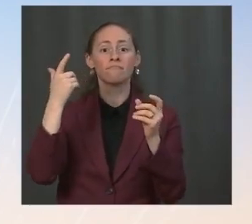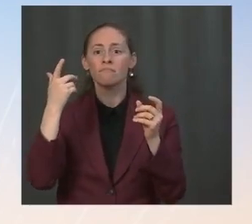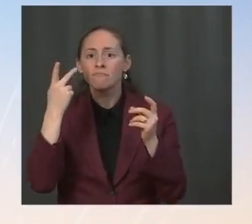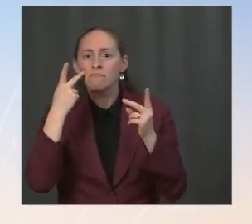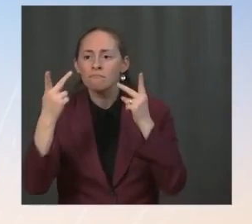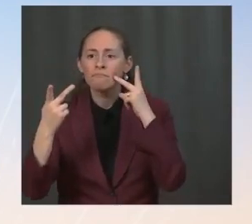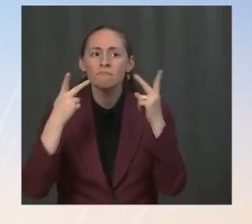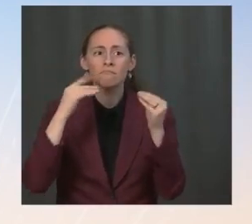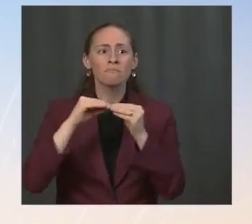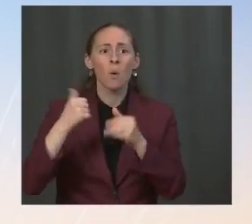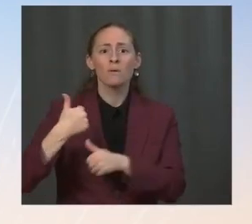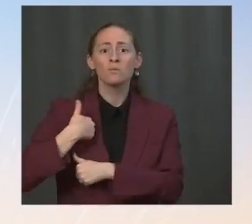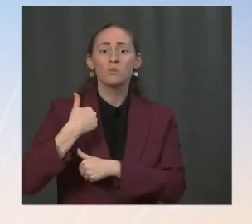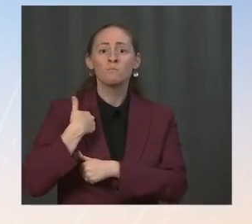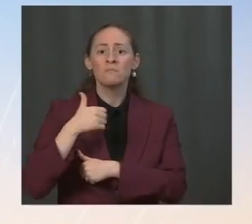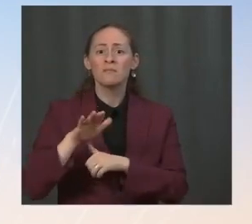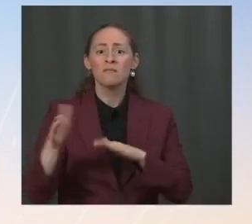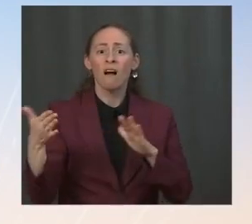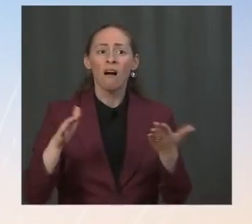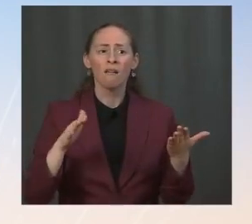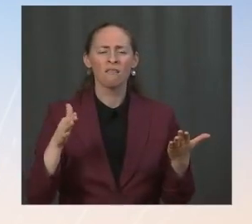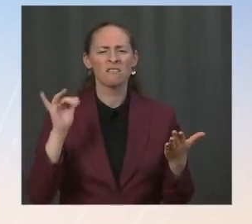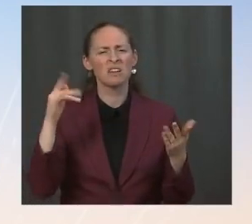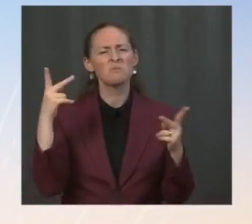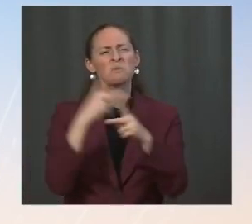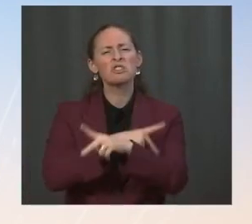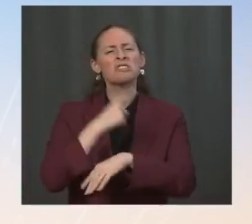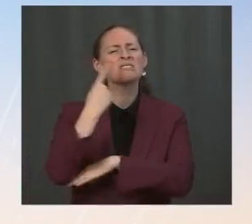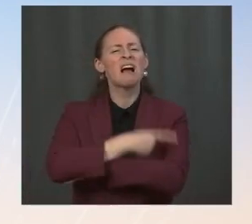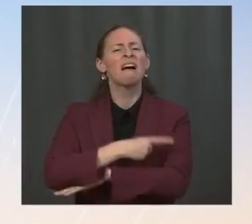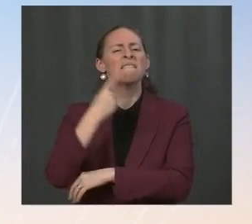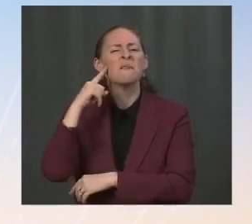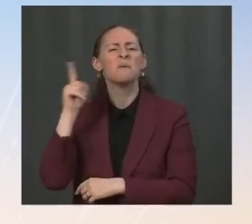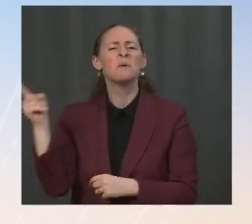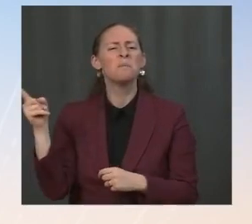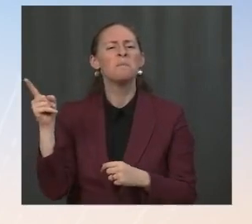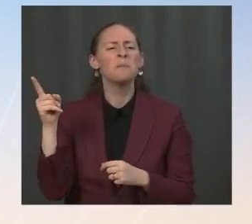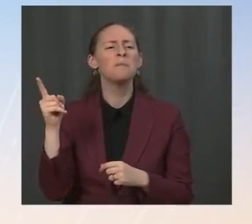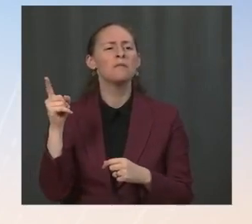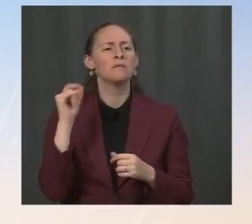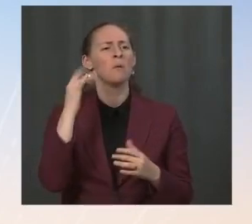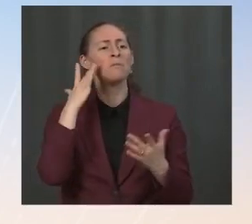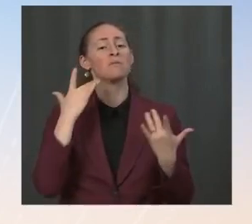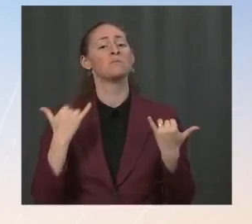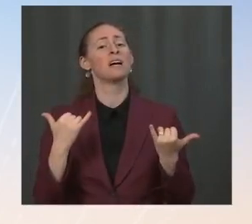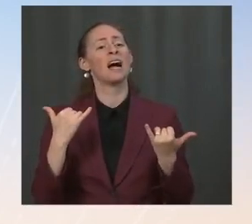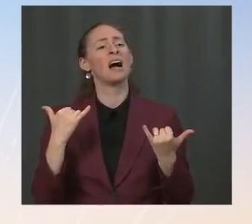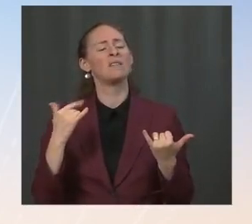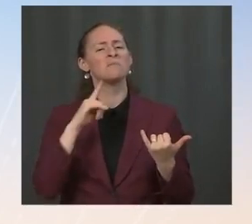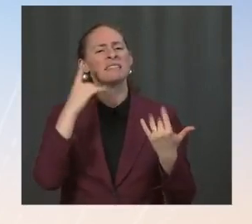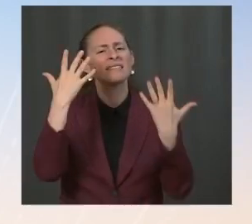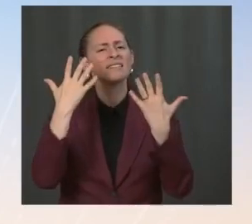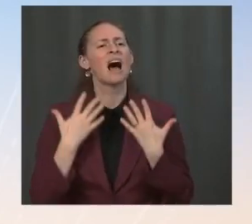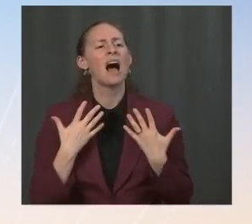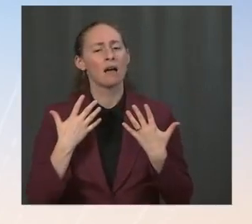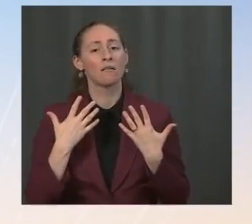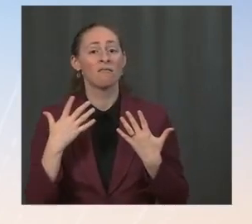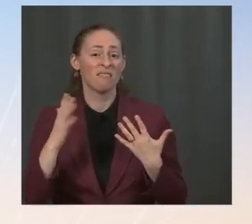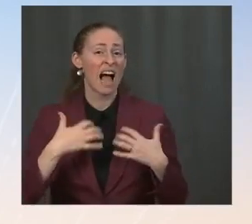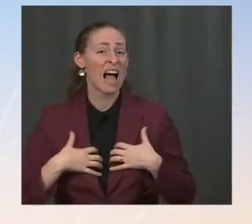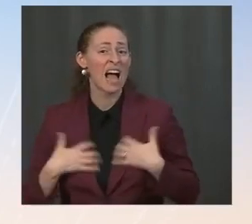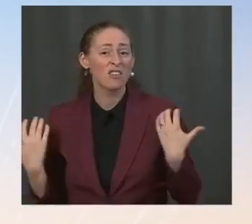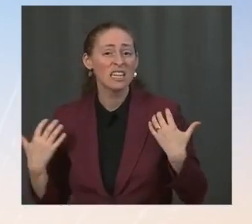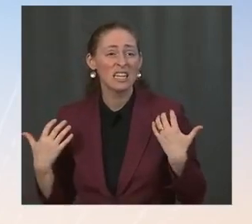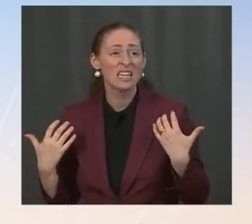point in time. So I would say, he was somber, and as he said today, outraged at these